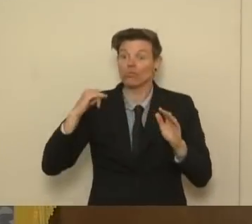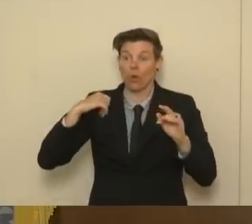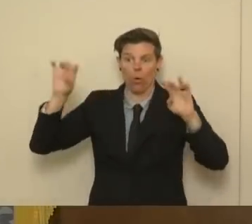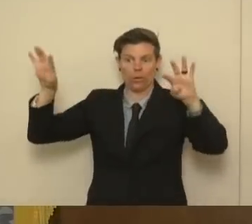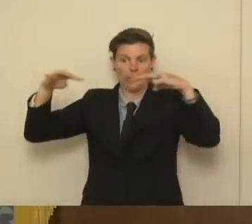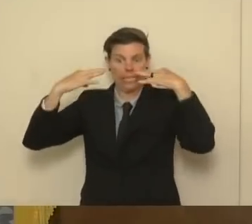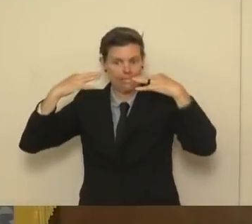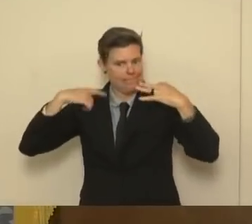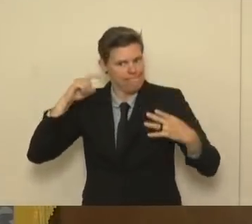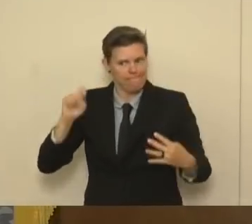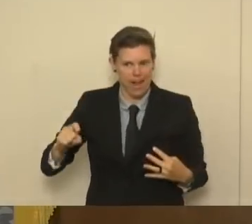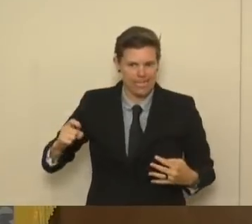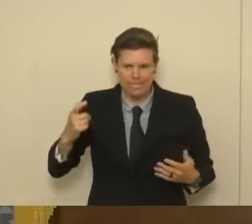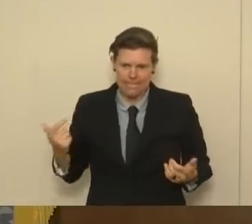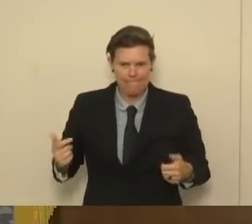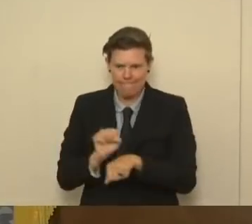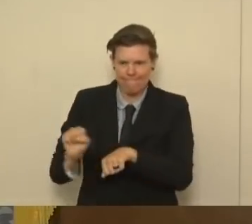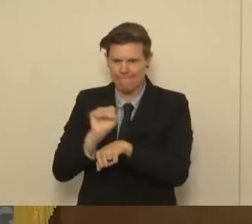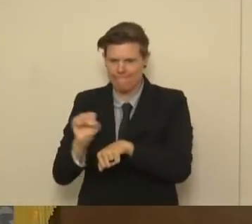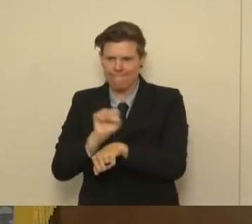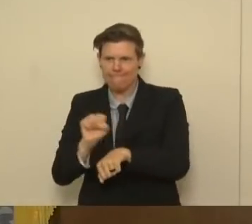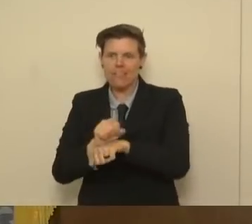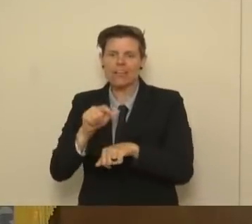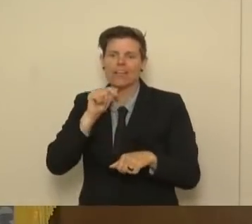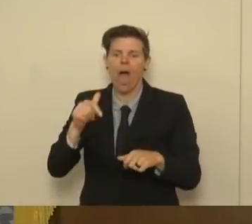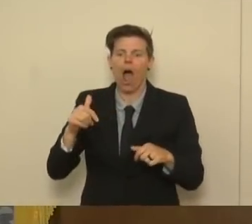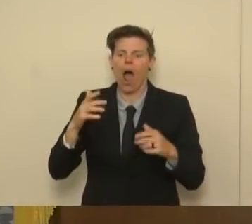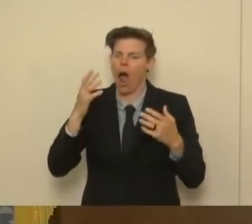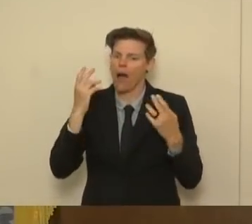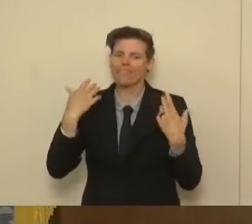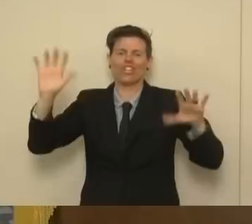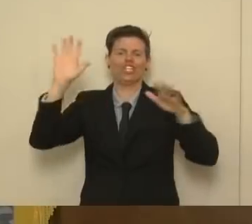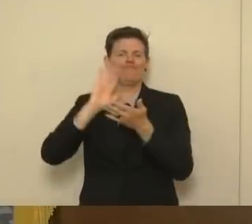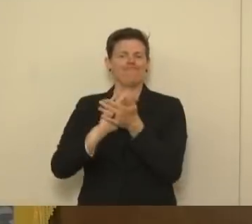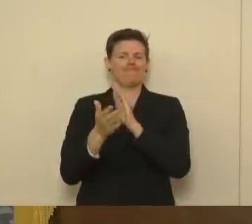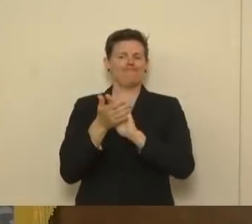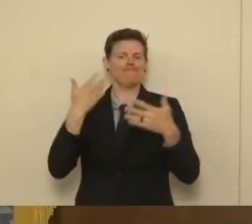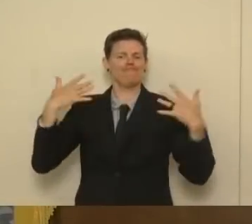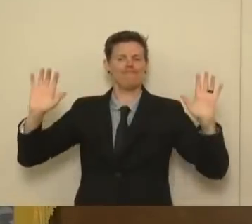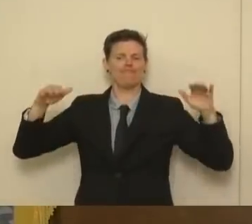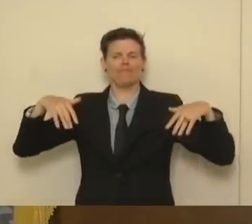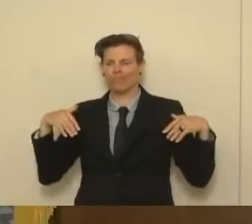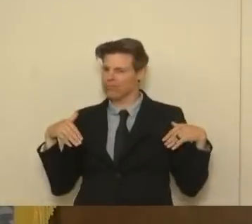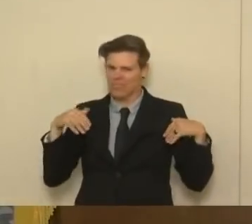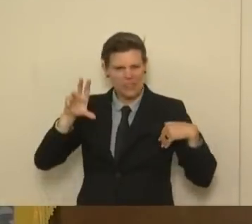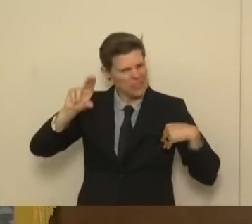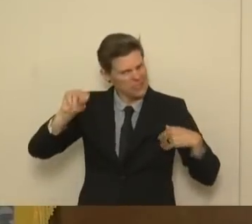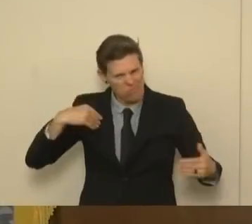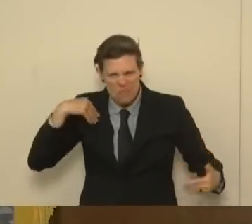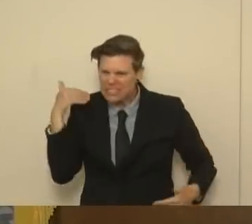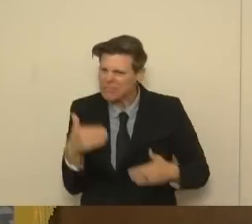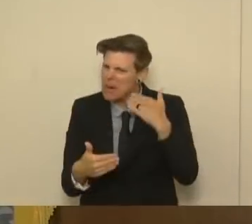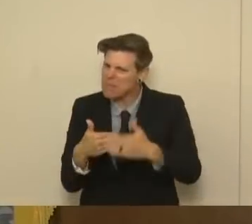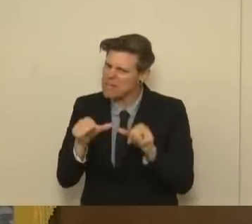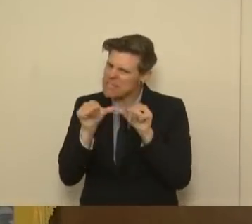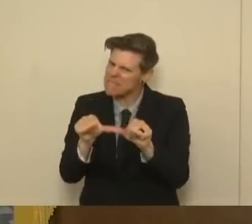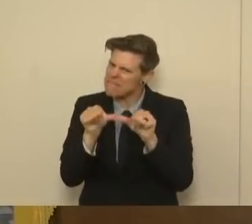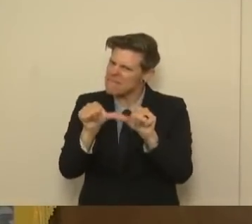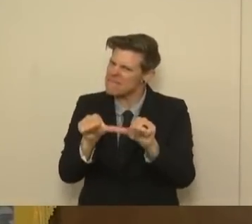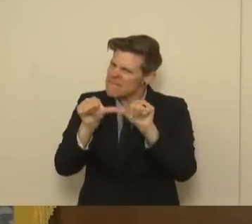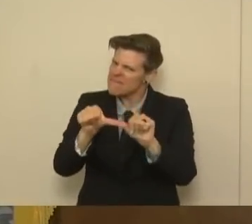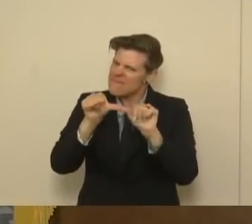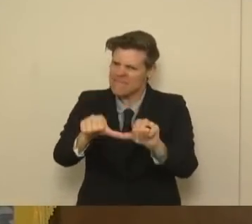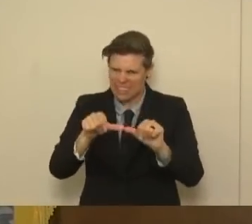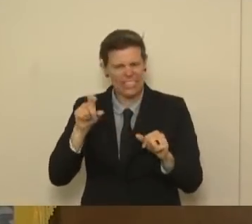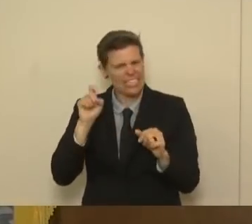don't want folks to feel like because we're doing as well as we are that we can give it up, that we can slow up. We have